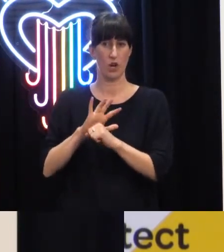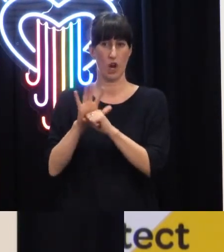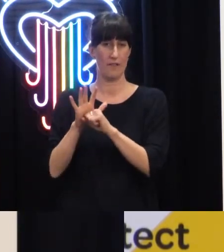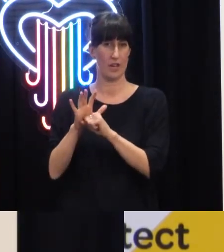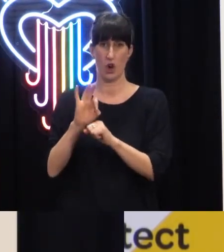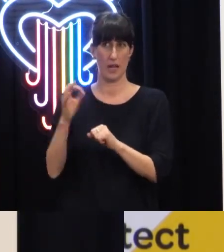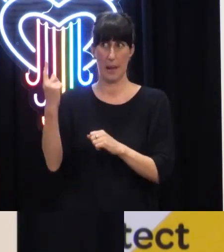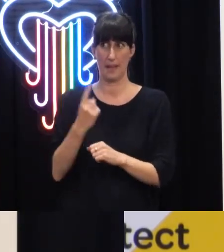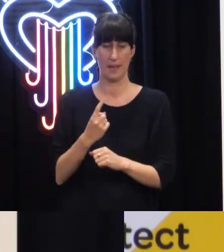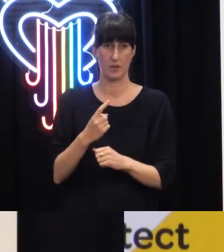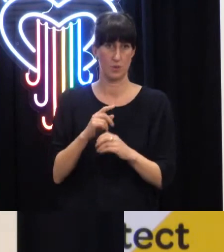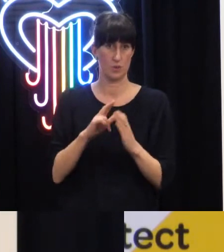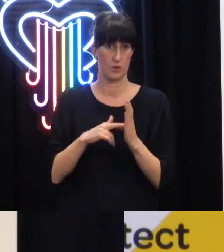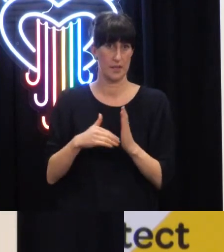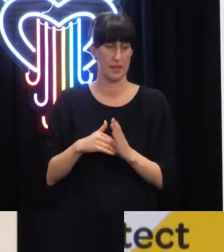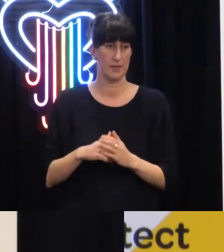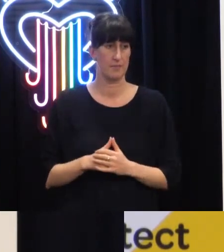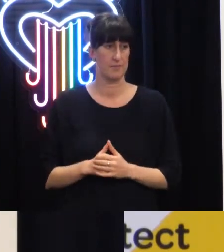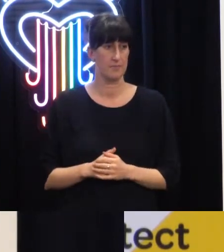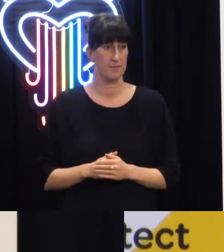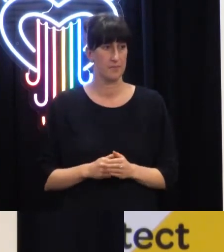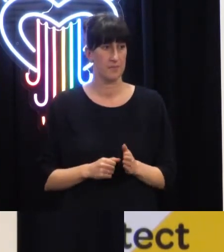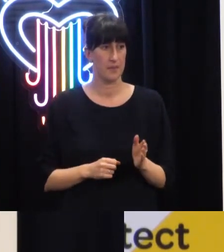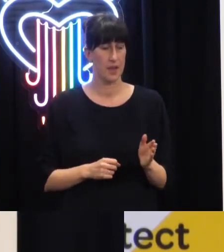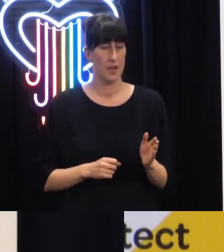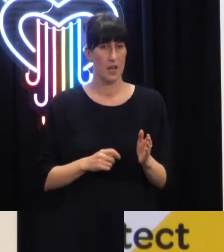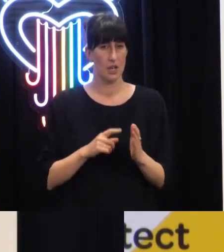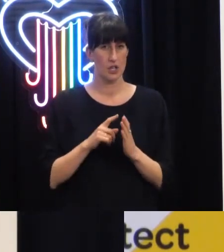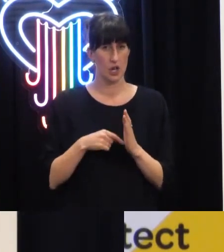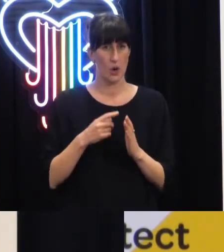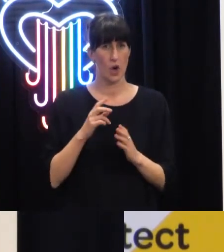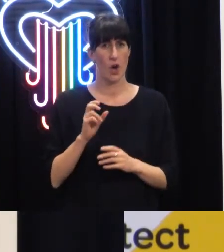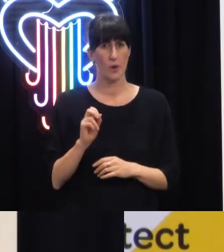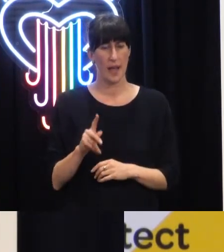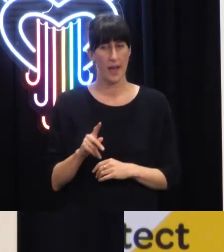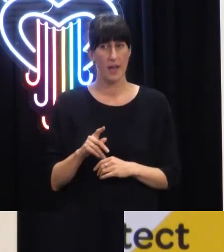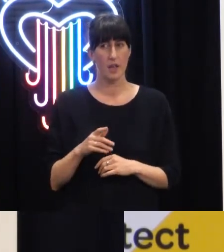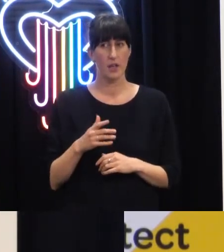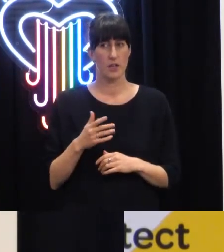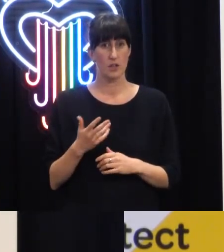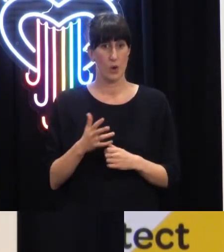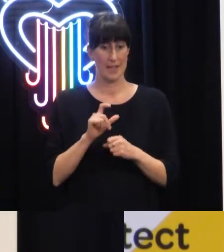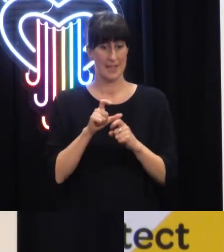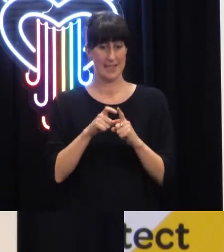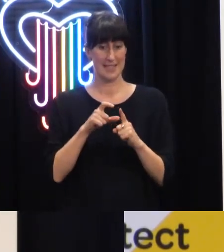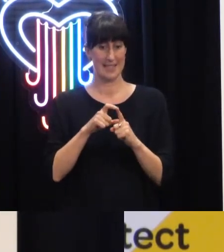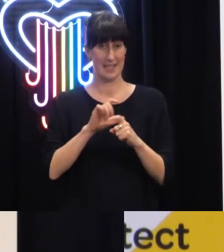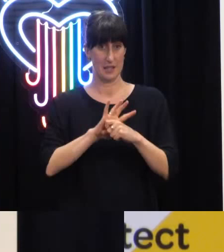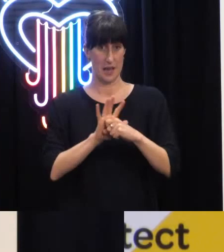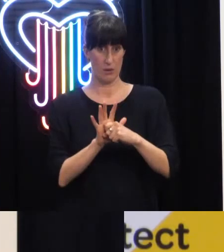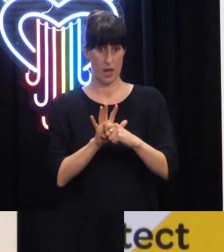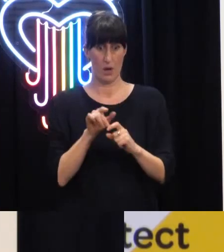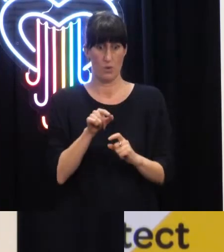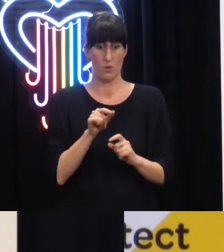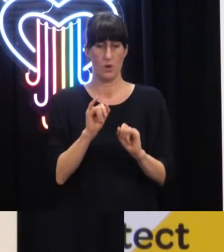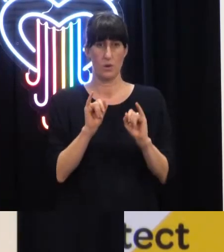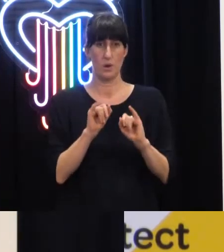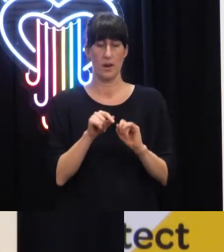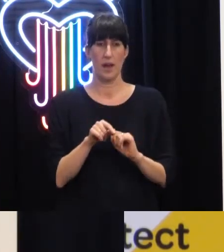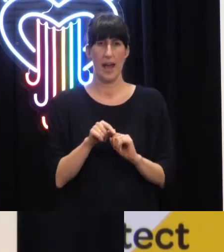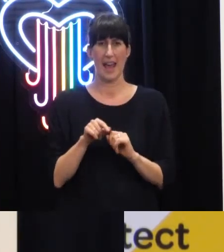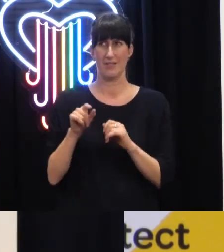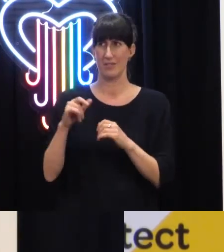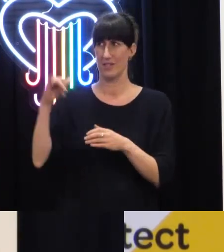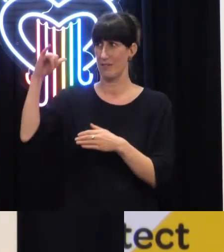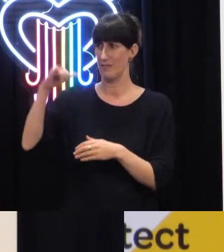Zealand. So, lastly on that, I guess in a Delta environment, and when everyone can agree that the border isn't perfect, is there not that sort